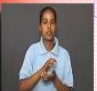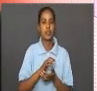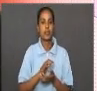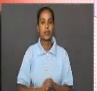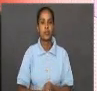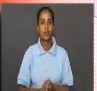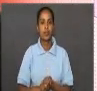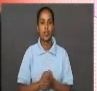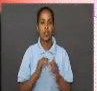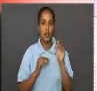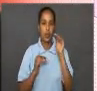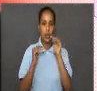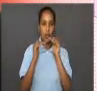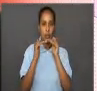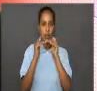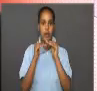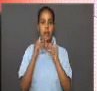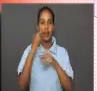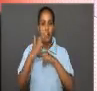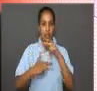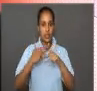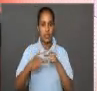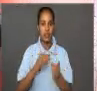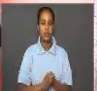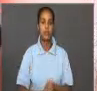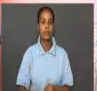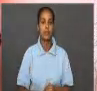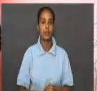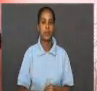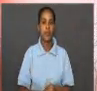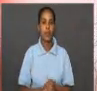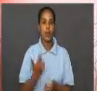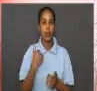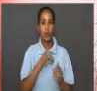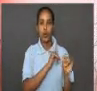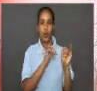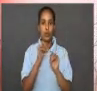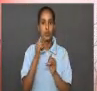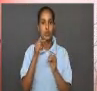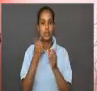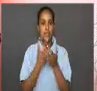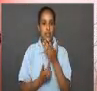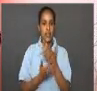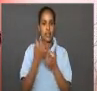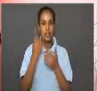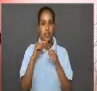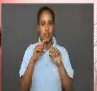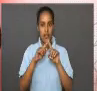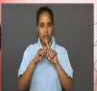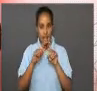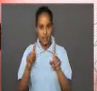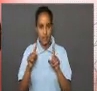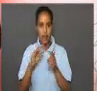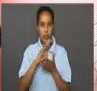heterogeneous equilibrium reactions. We also discussed the difference